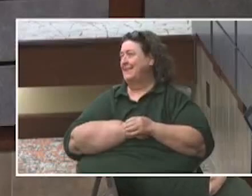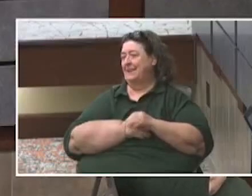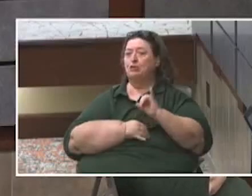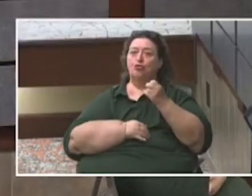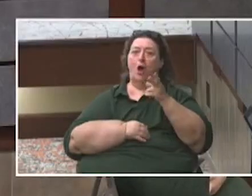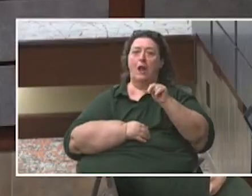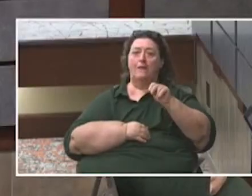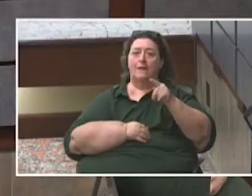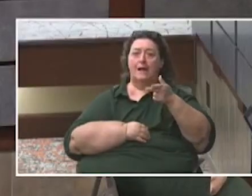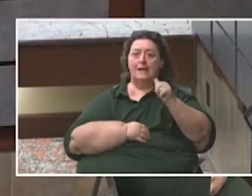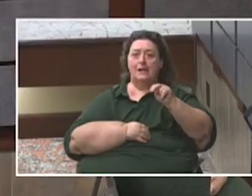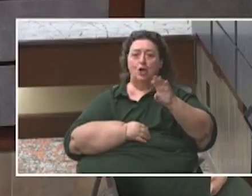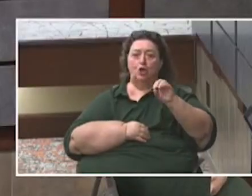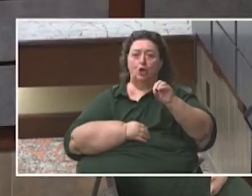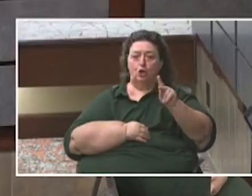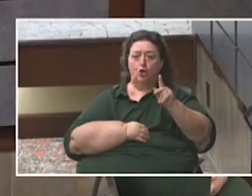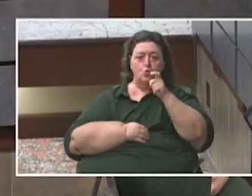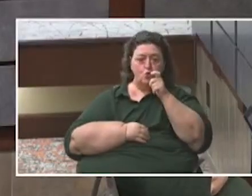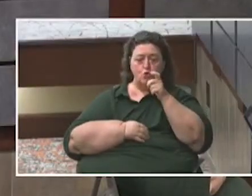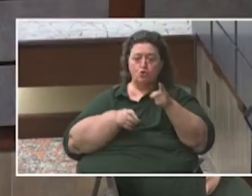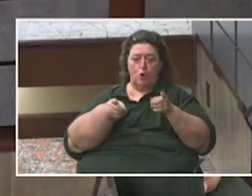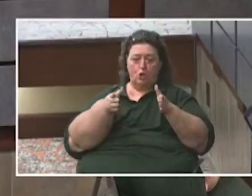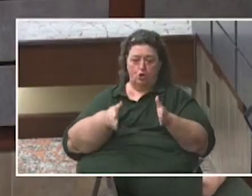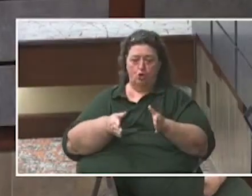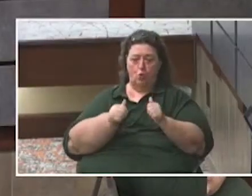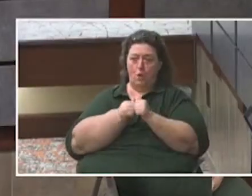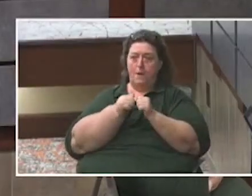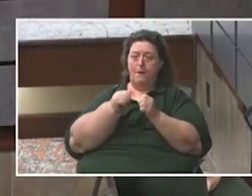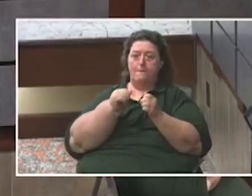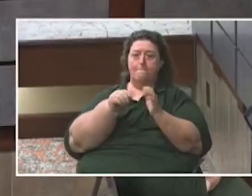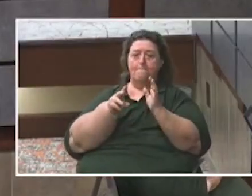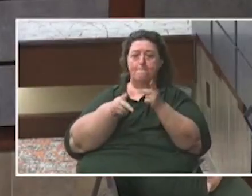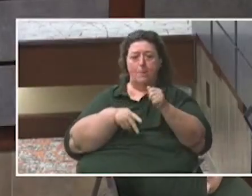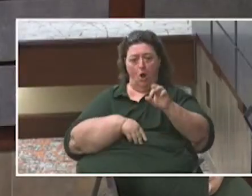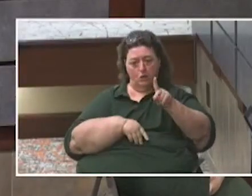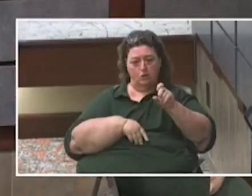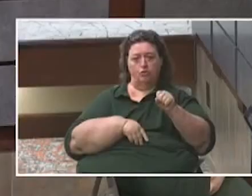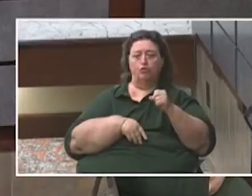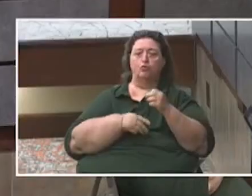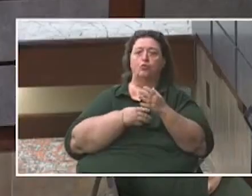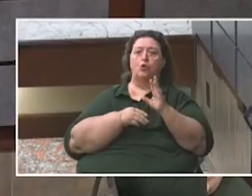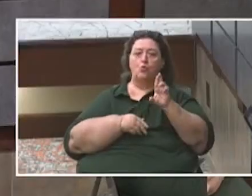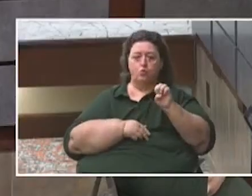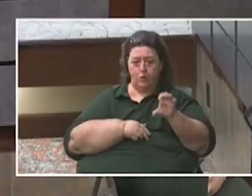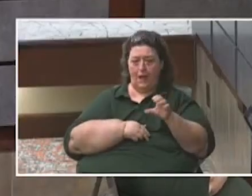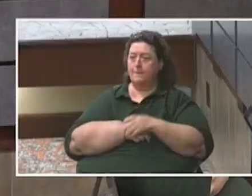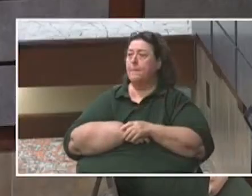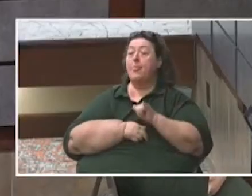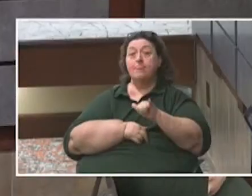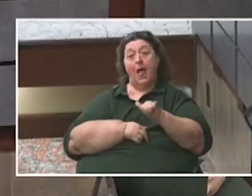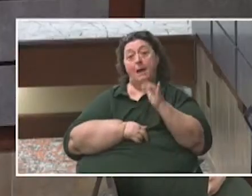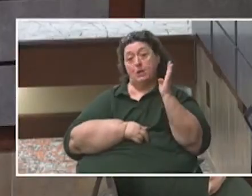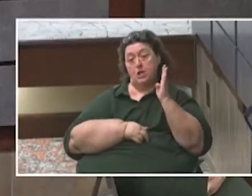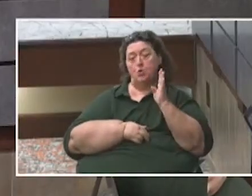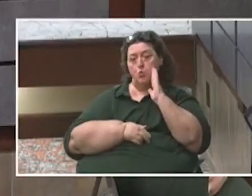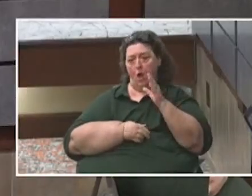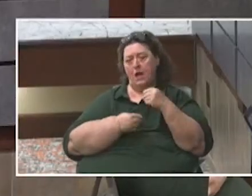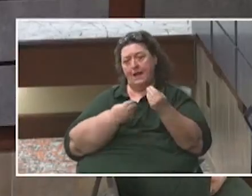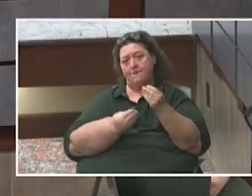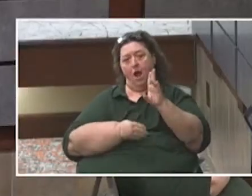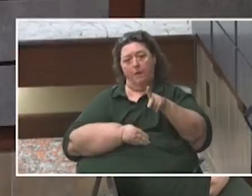Jonathan Cook, Director of Parks and Recreation, along with Sterling Hill, Project Manager for Cumming Group. This presentation will provide an update on the Alice